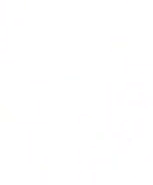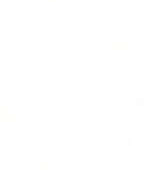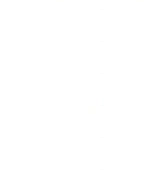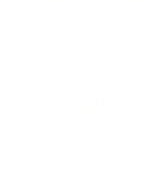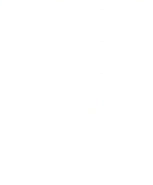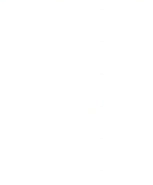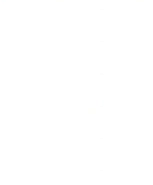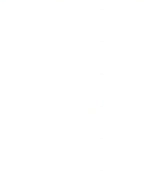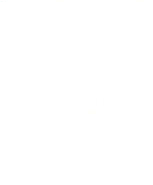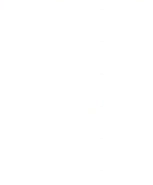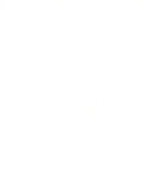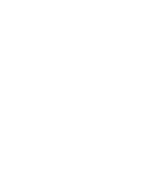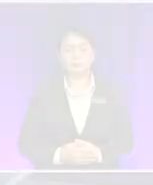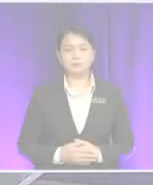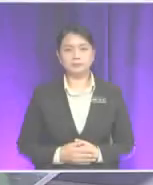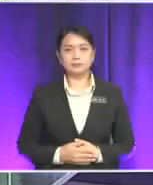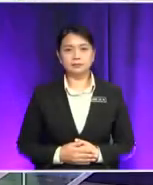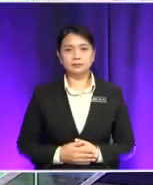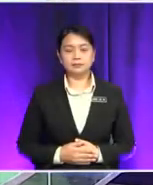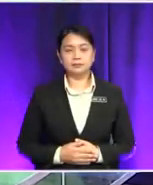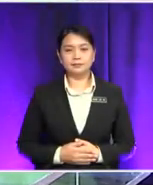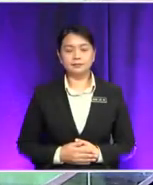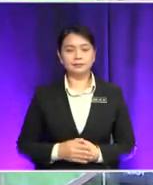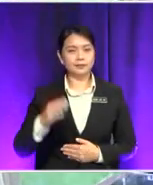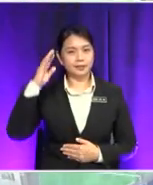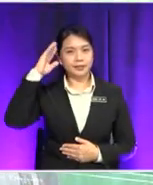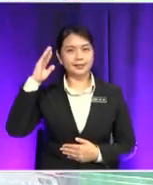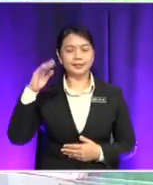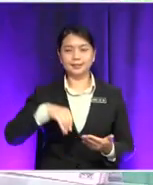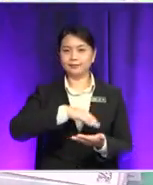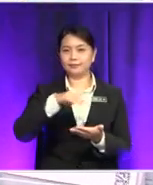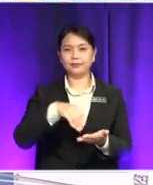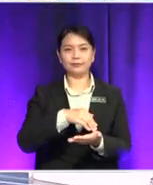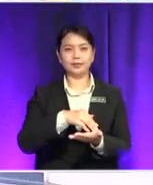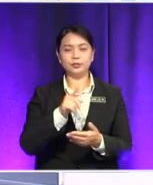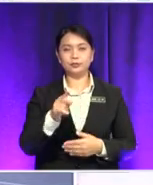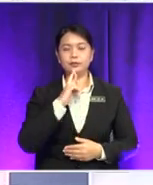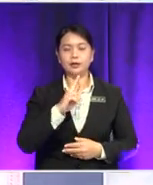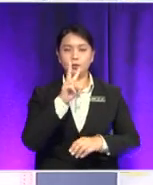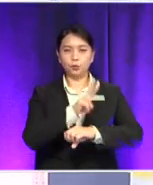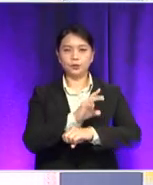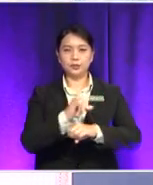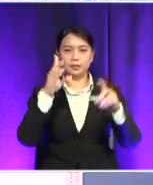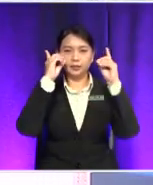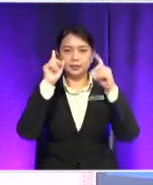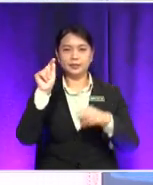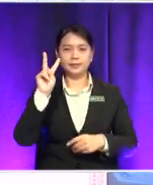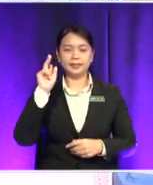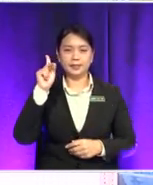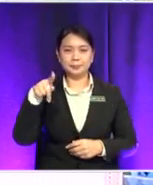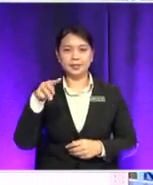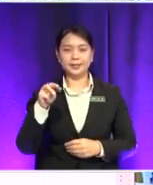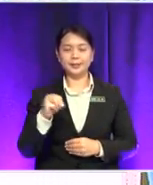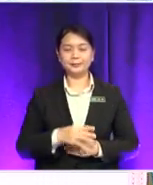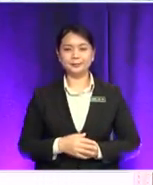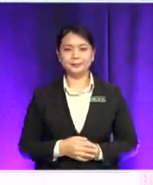DidikTV KPM. Hello everyone, you are now watching DidikTV KPM in the upper secondary